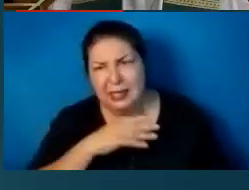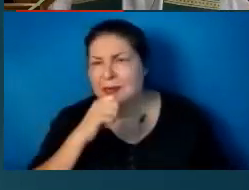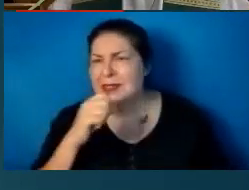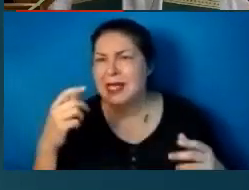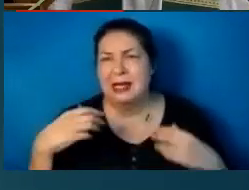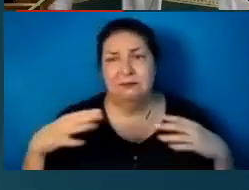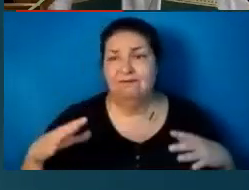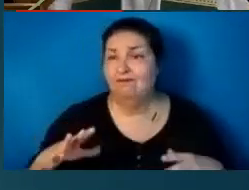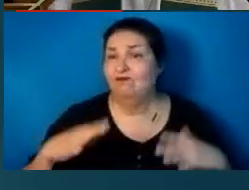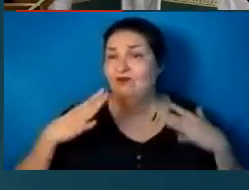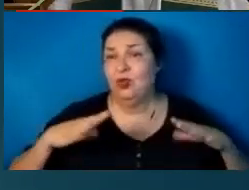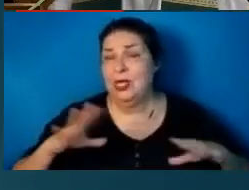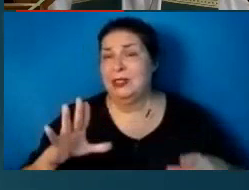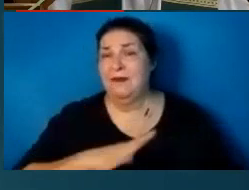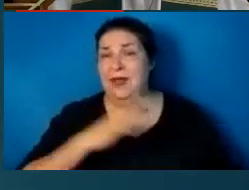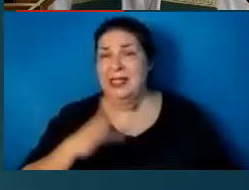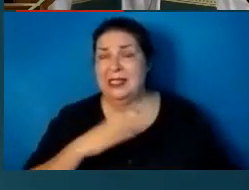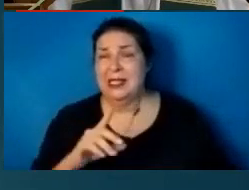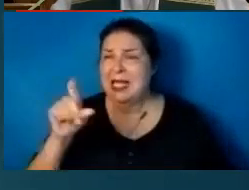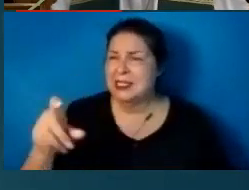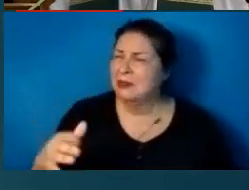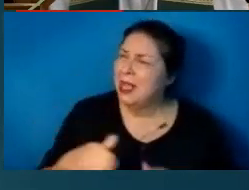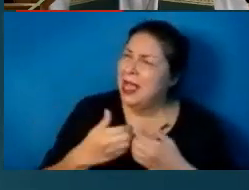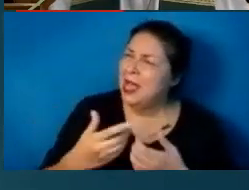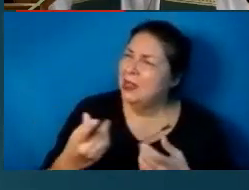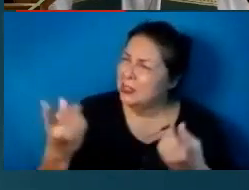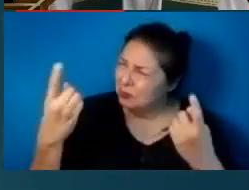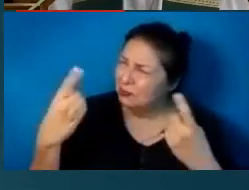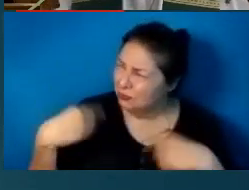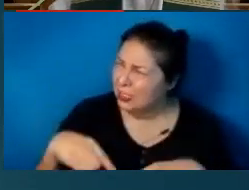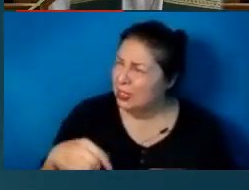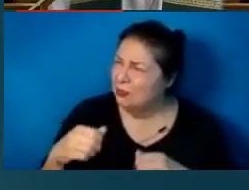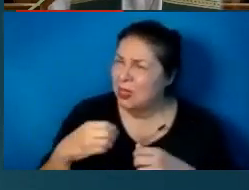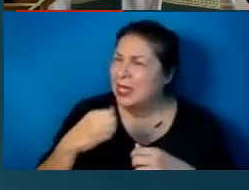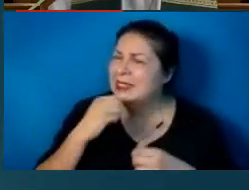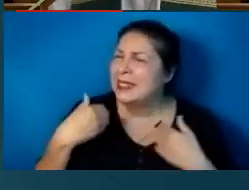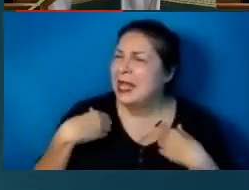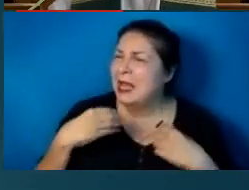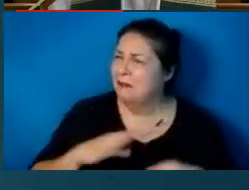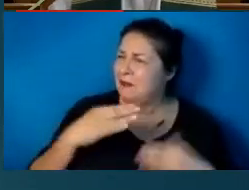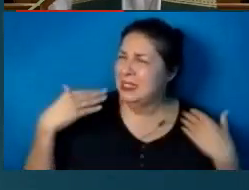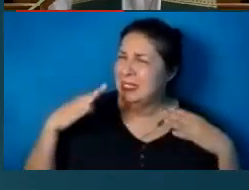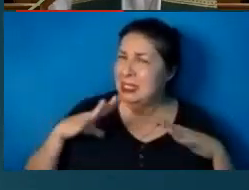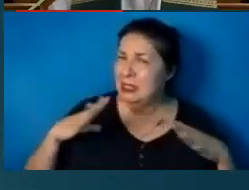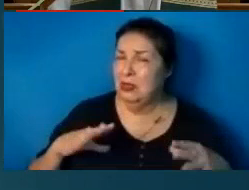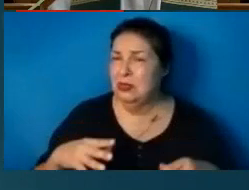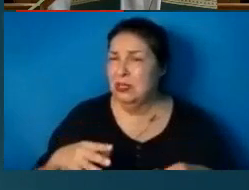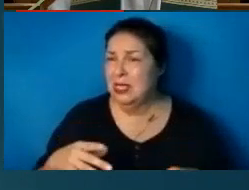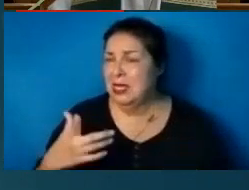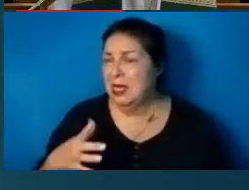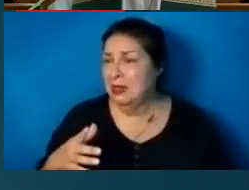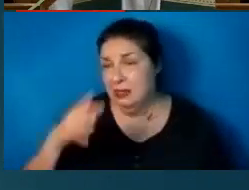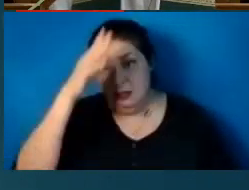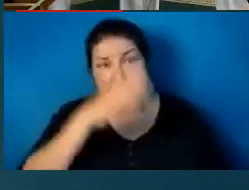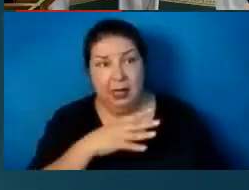said to him, 'Friend, how did you get in here without a wedding garment?' And he was speechless. And then the king said to the